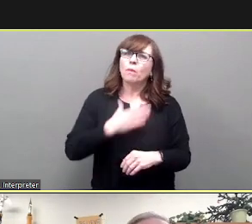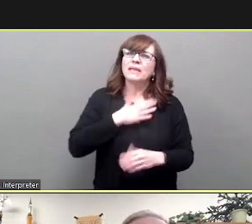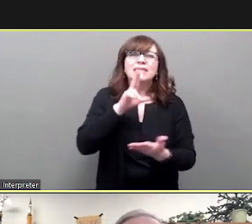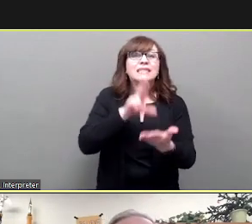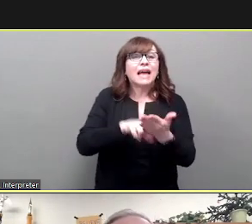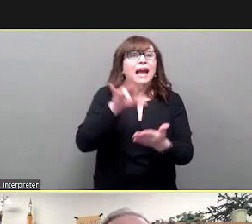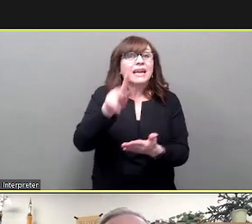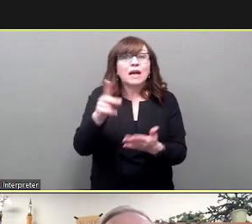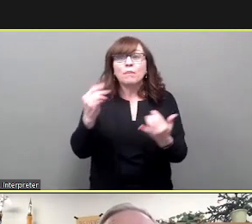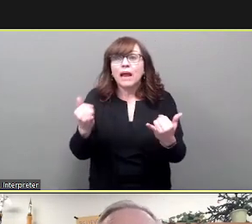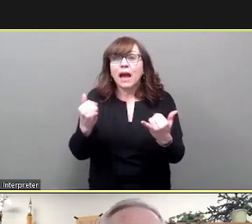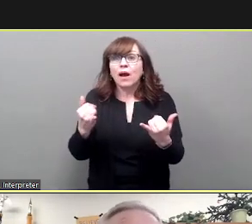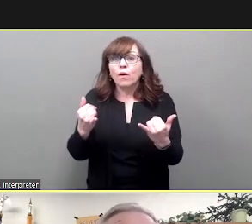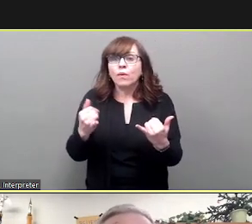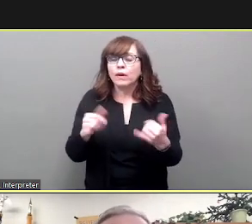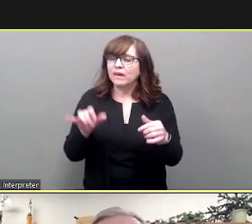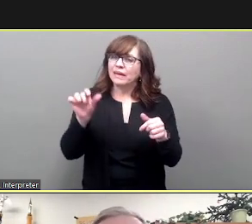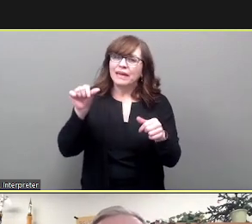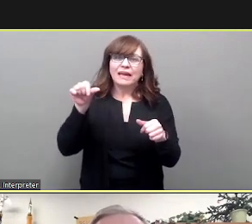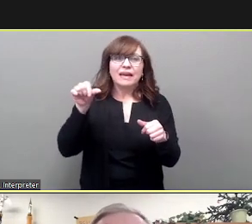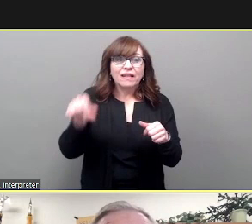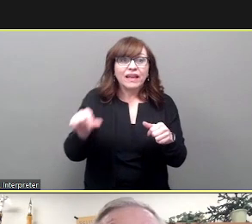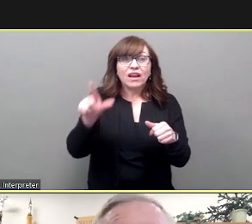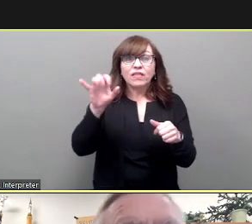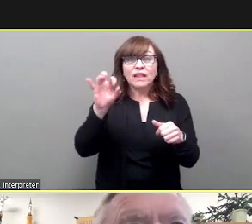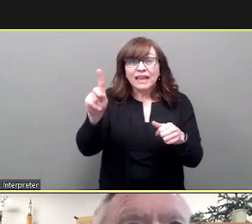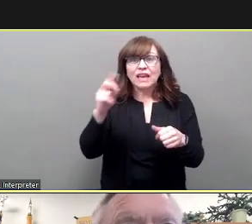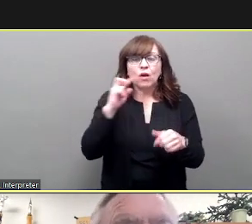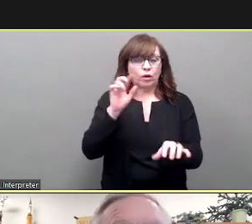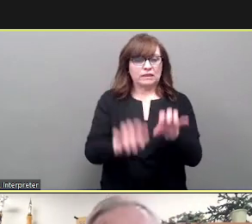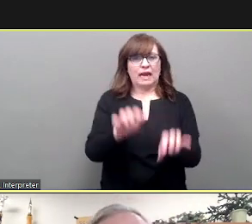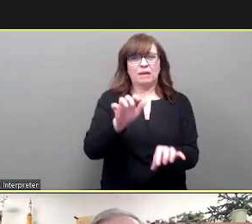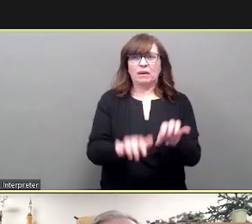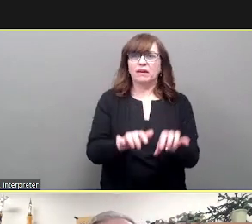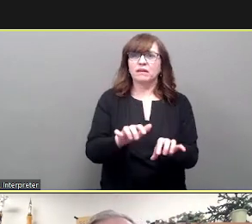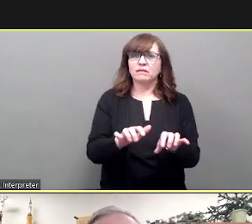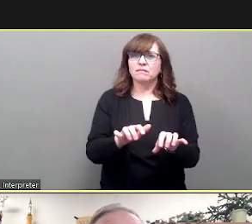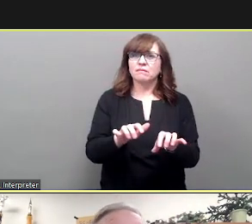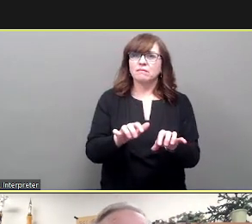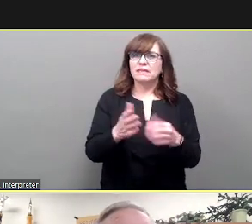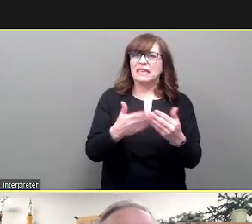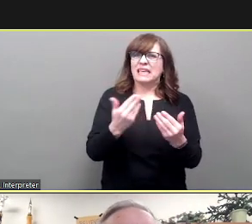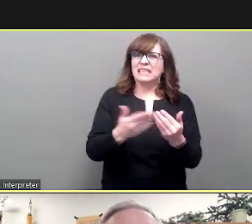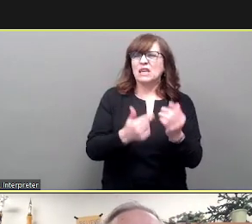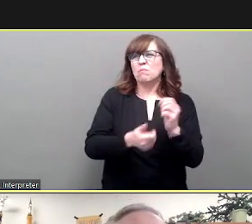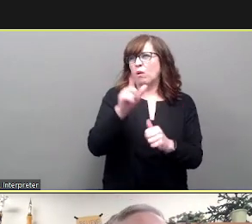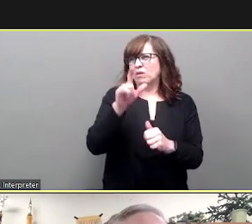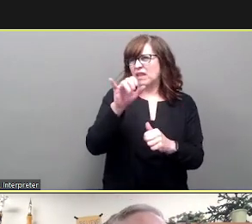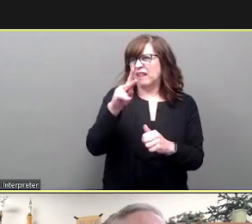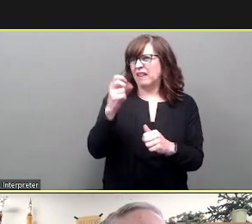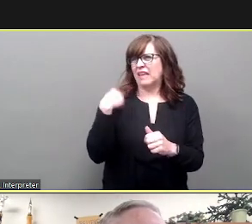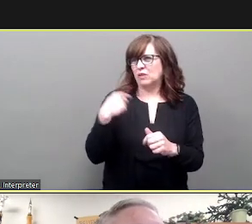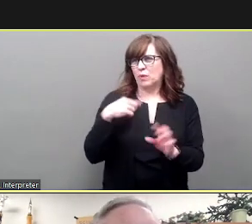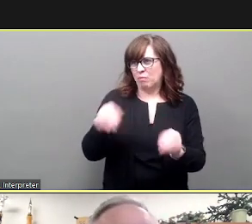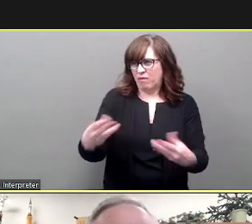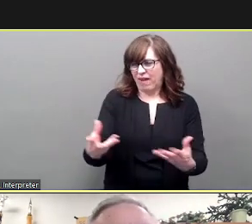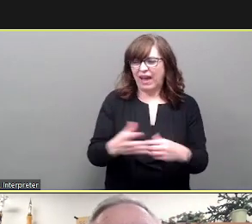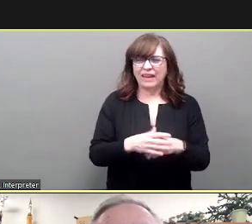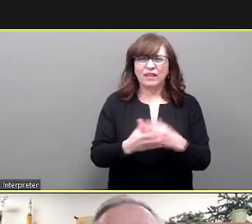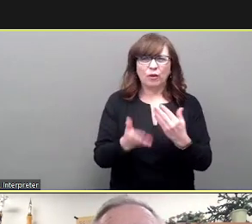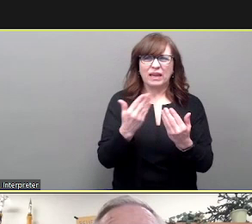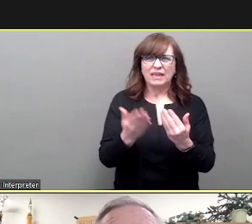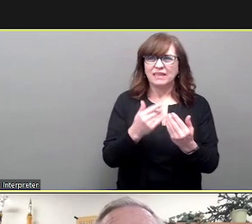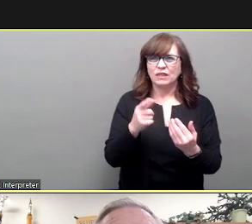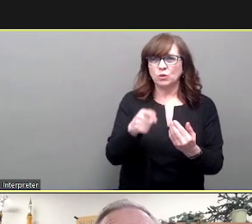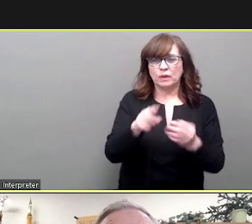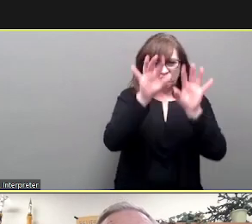Click on the link or go to the website. It's easy to type in, not like most of the links we give you, and you can get those